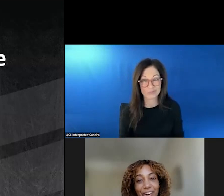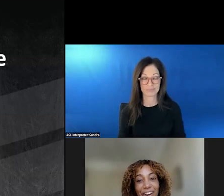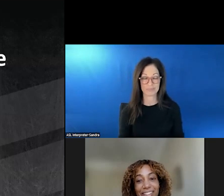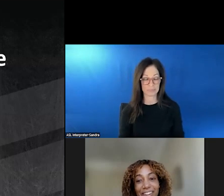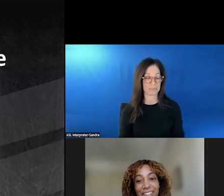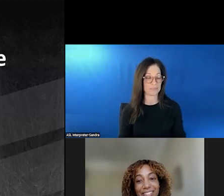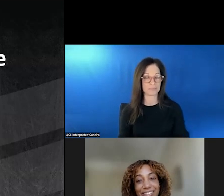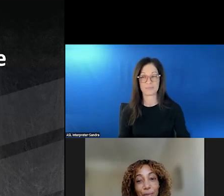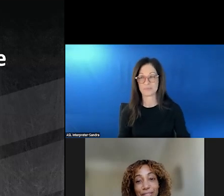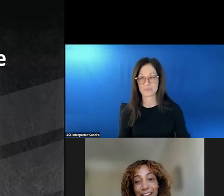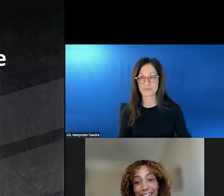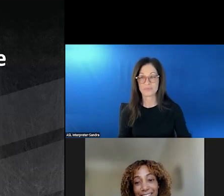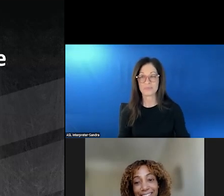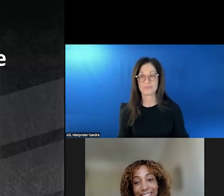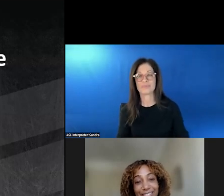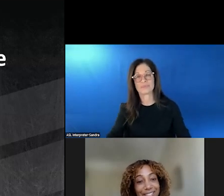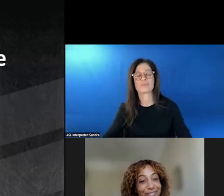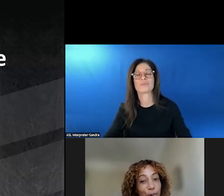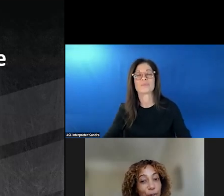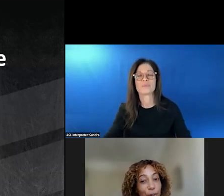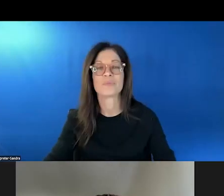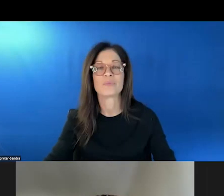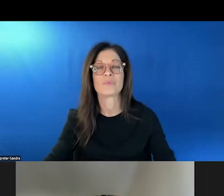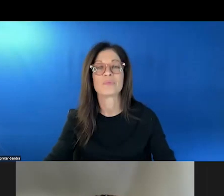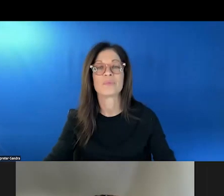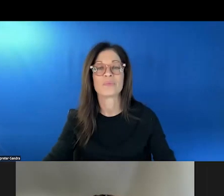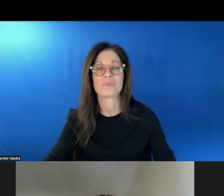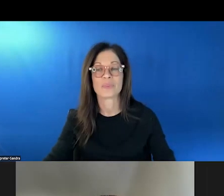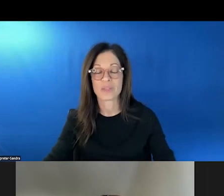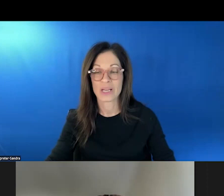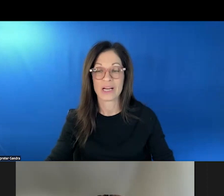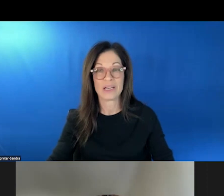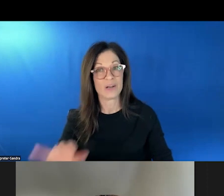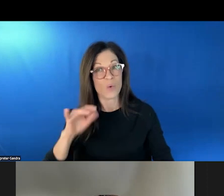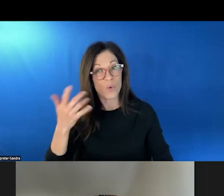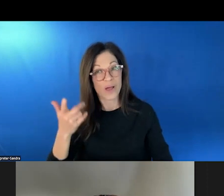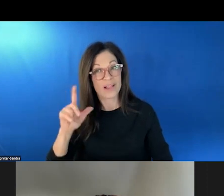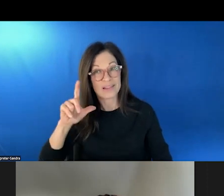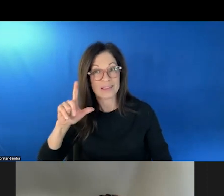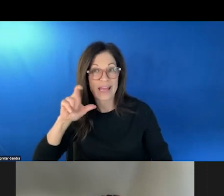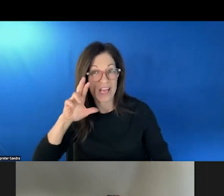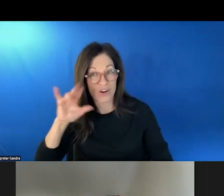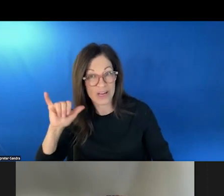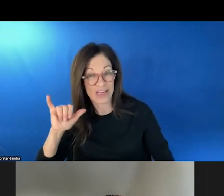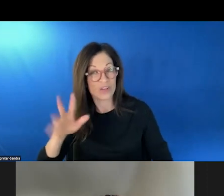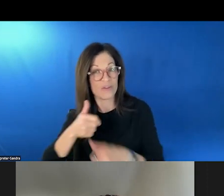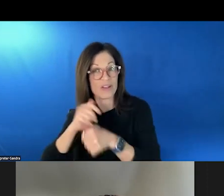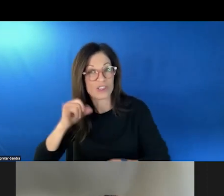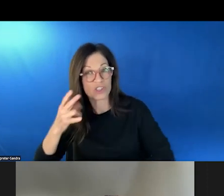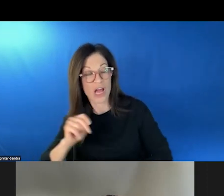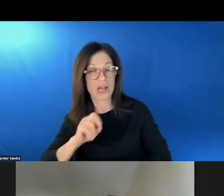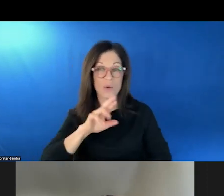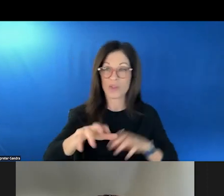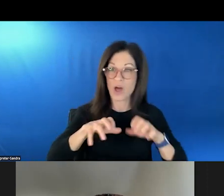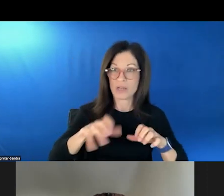All right, Larry, you going with John? Are you going with the crowd? The crowd is really split. 2006, yeah. 1999. None of us